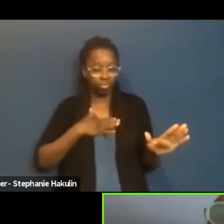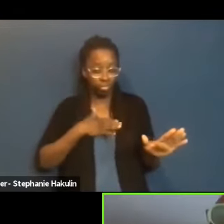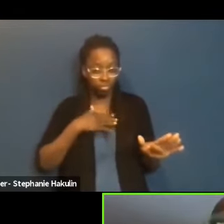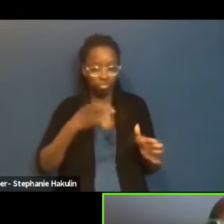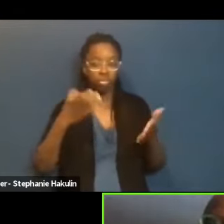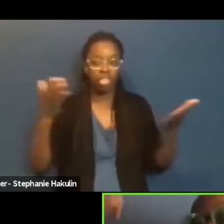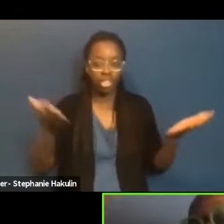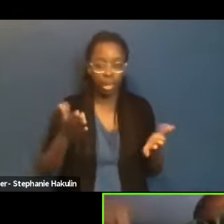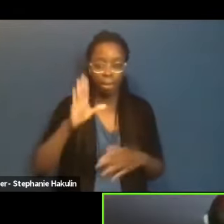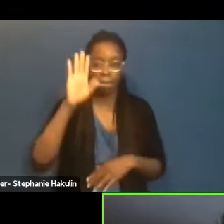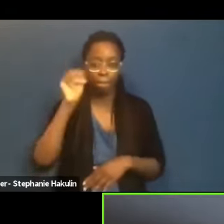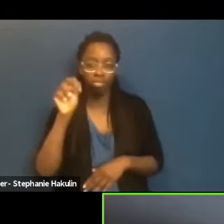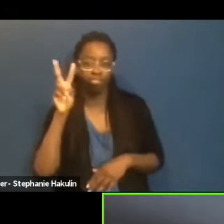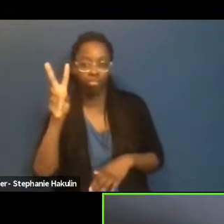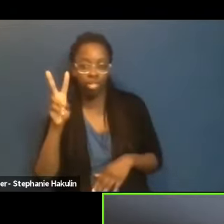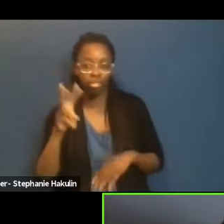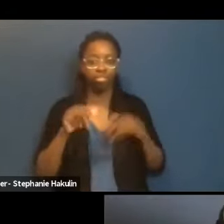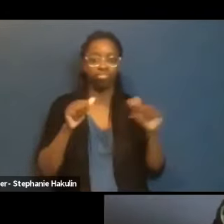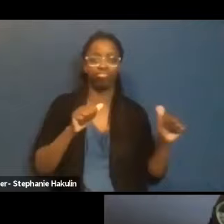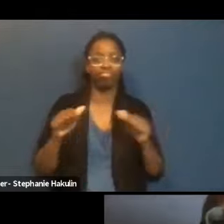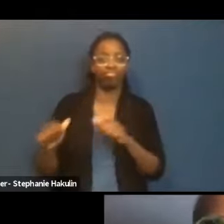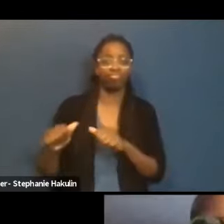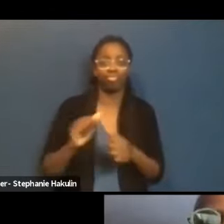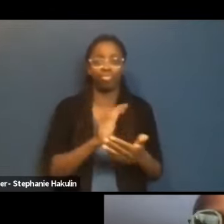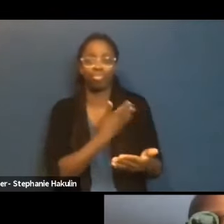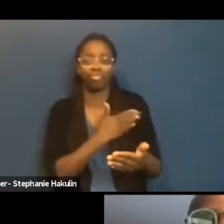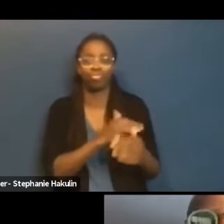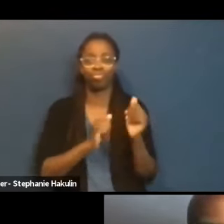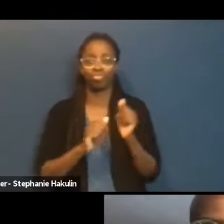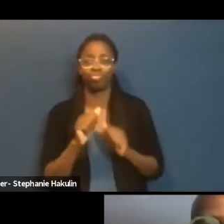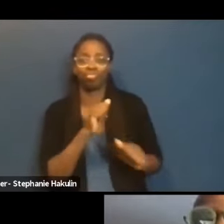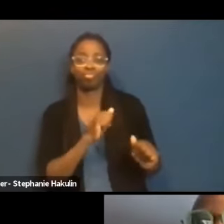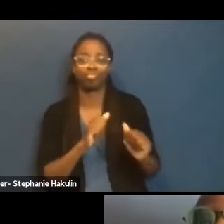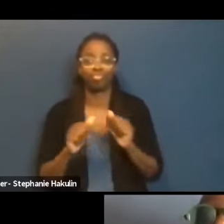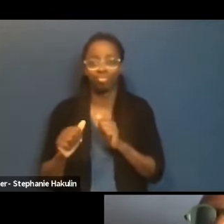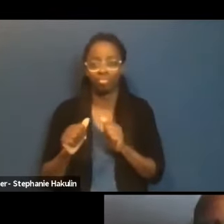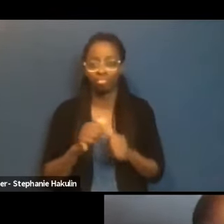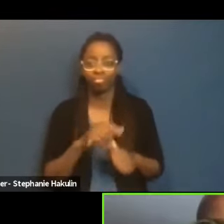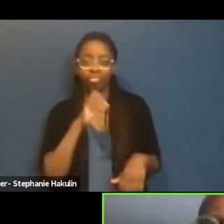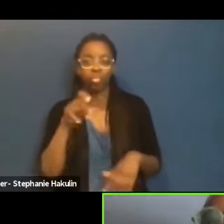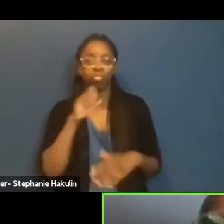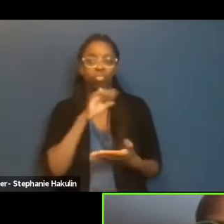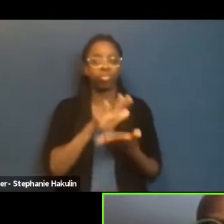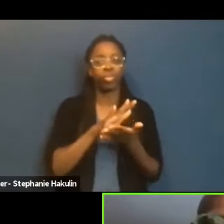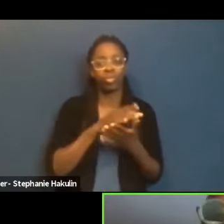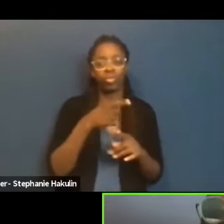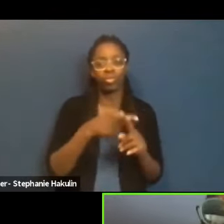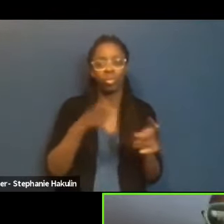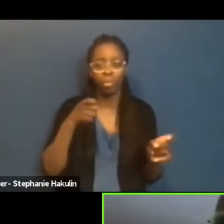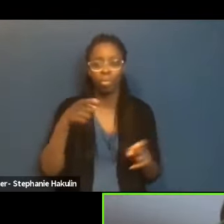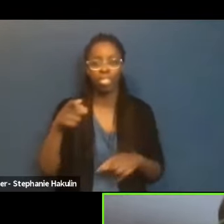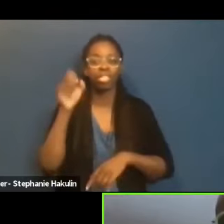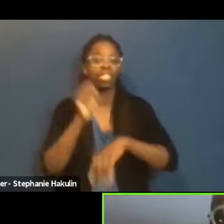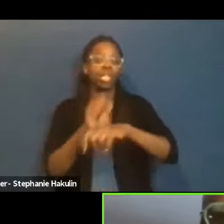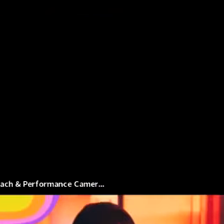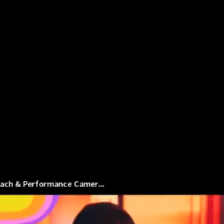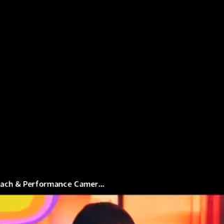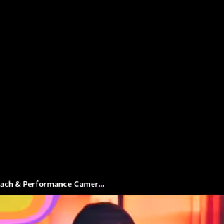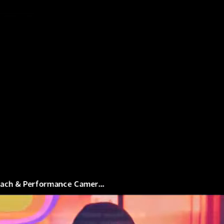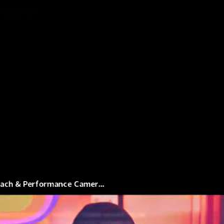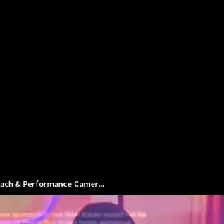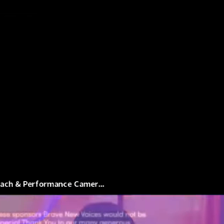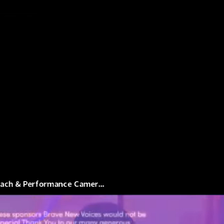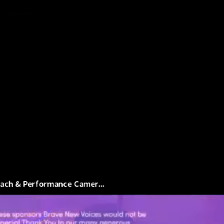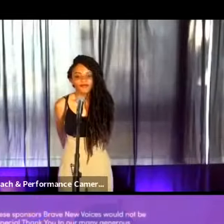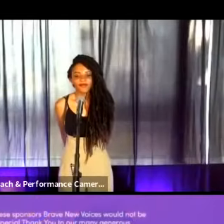old school dance for my peoples from St. Louis, Missouri. Please welcome the team from St. Louis up